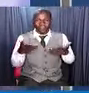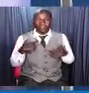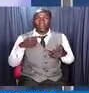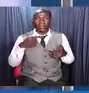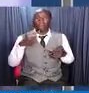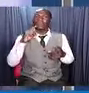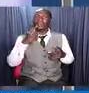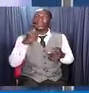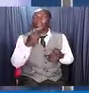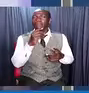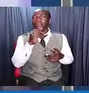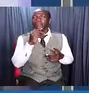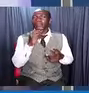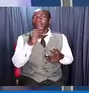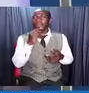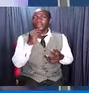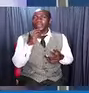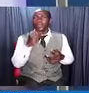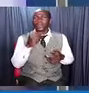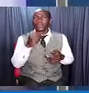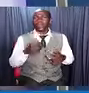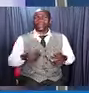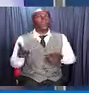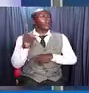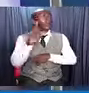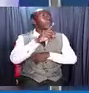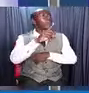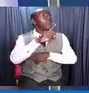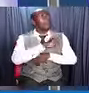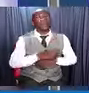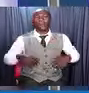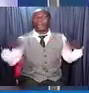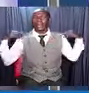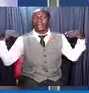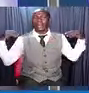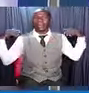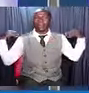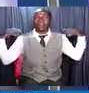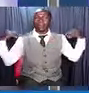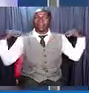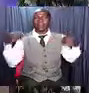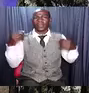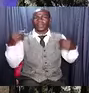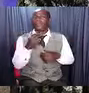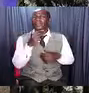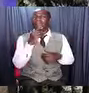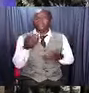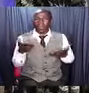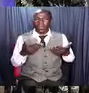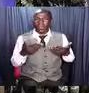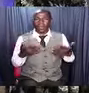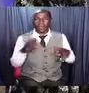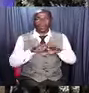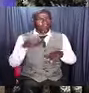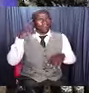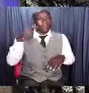going to bring it. Hata huko nyuma akishinda anacheza na wenzake. Even at the back while they're playing with the others. Daddy ataleta tamu. Daddy will bring something good for